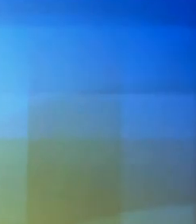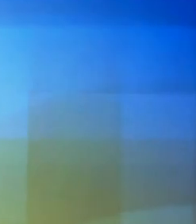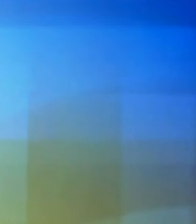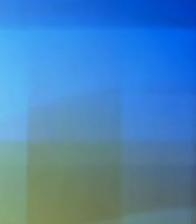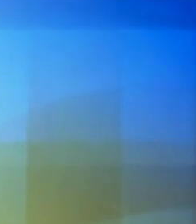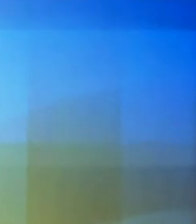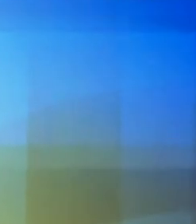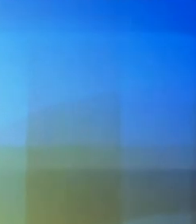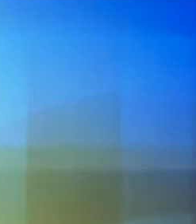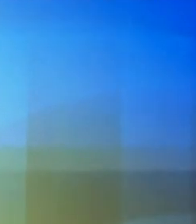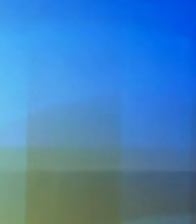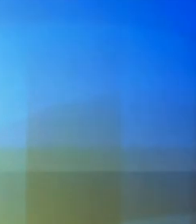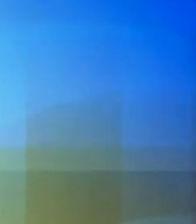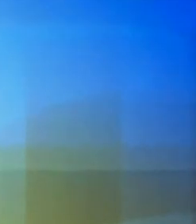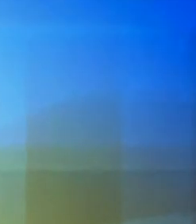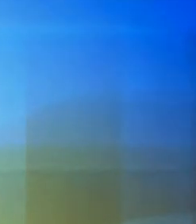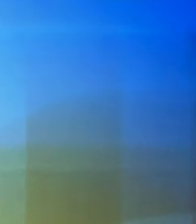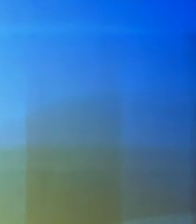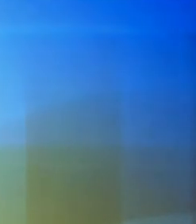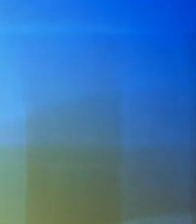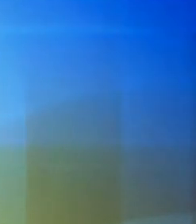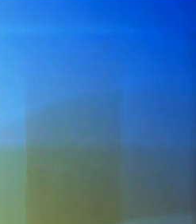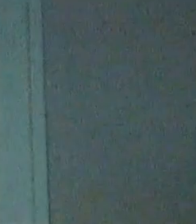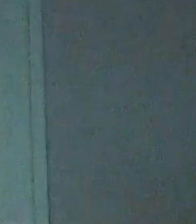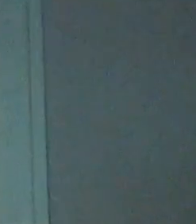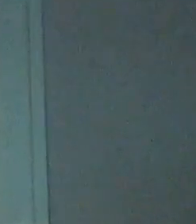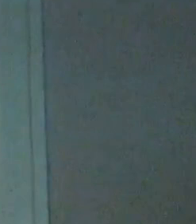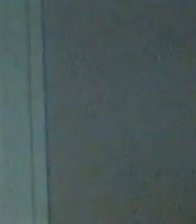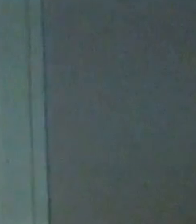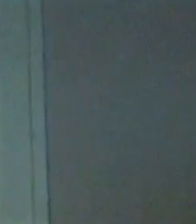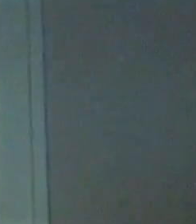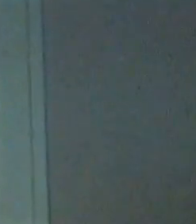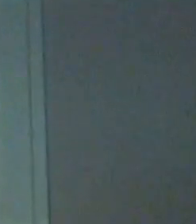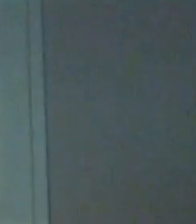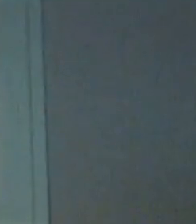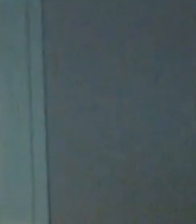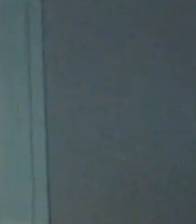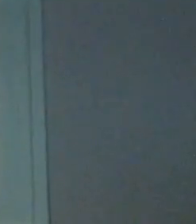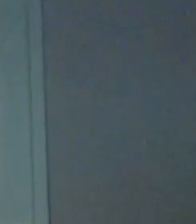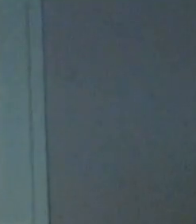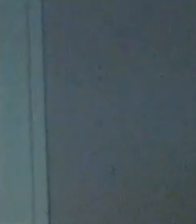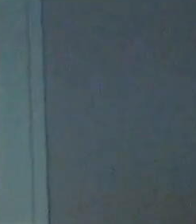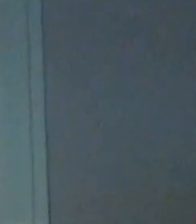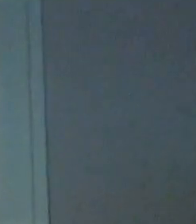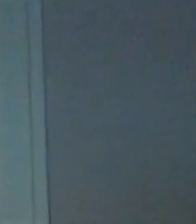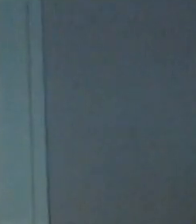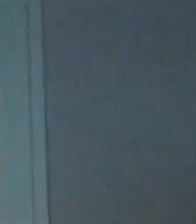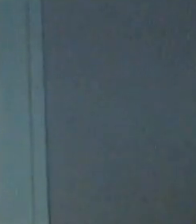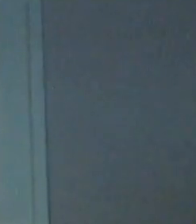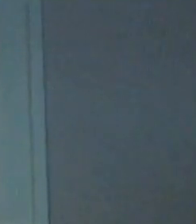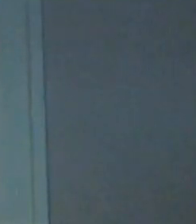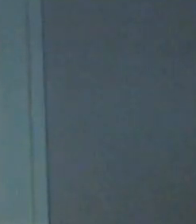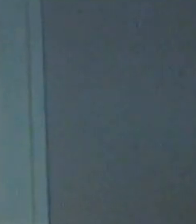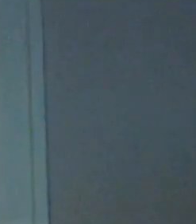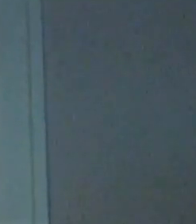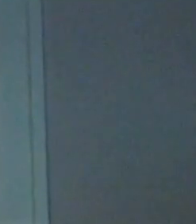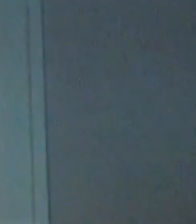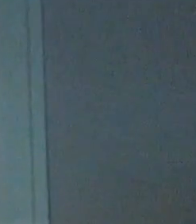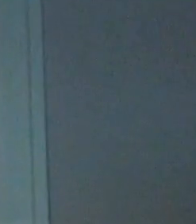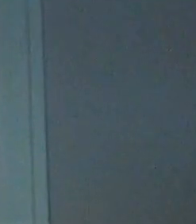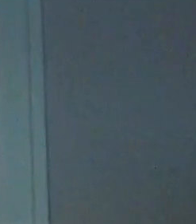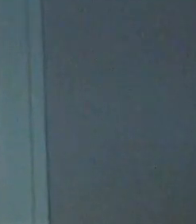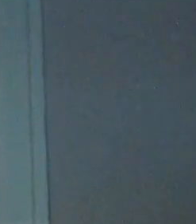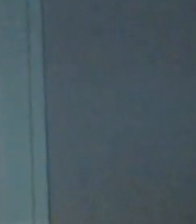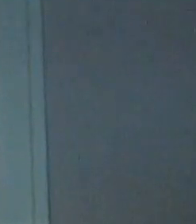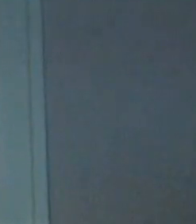Louisville Slugger bats, Debbie. Yes, it is. Hilwick Bradsby, which is an over 150-year-old company in Louisville, makes the famous